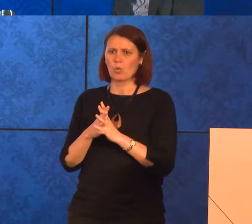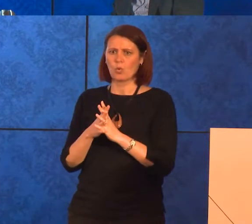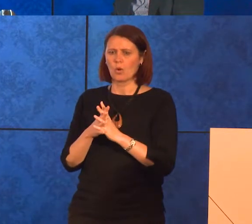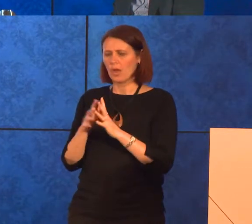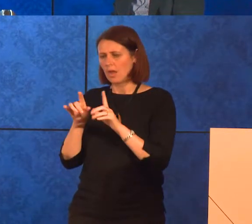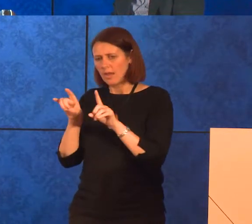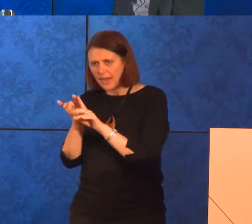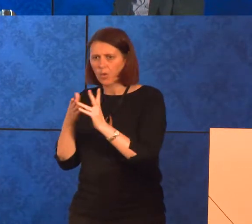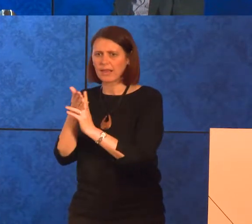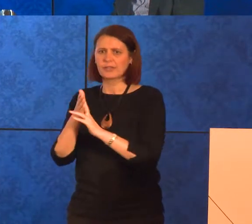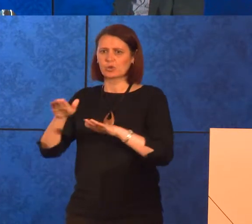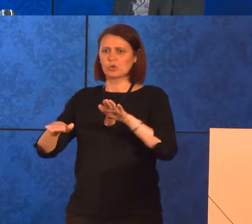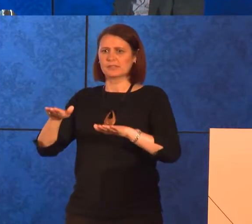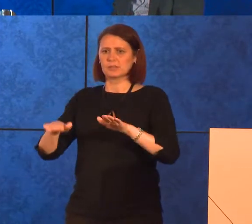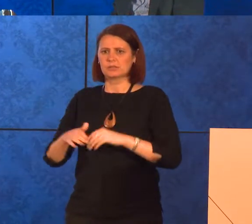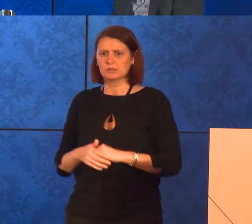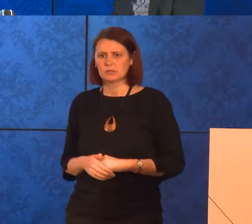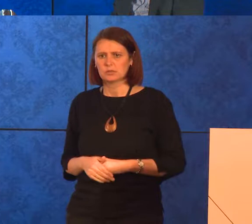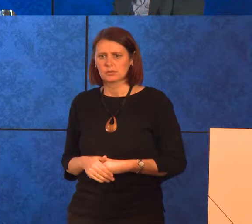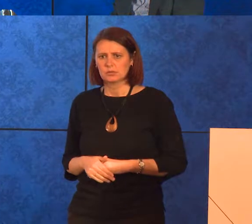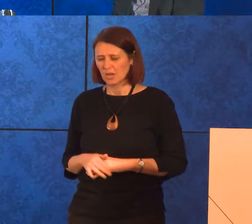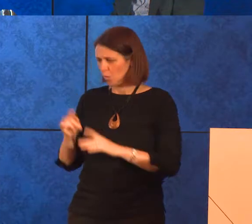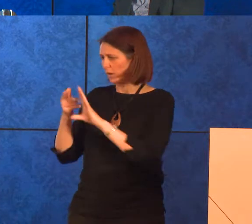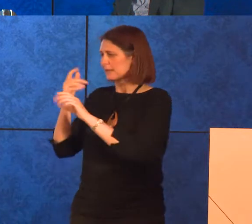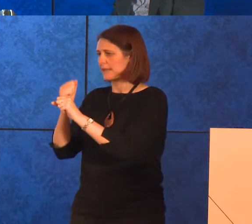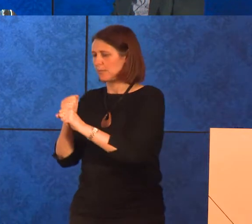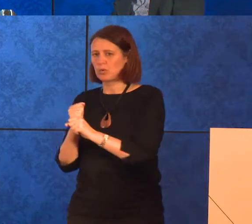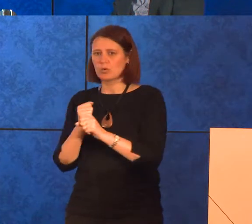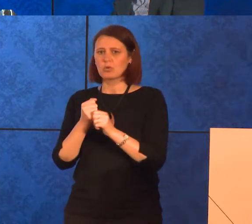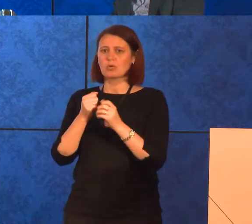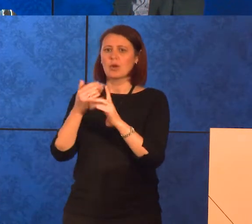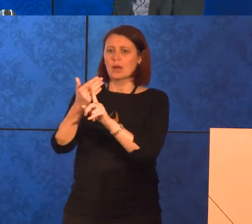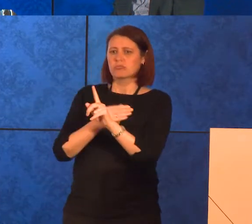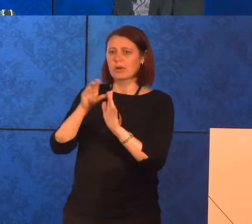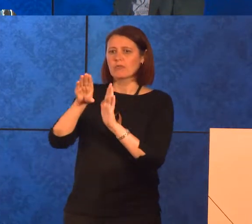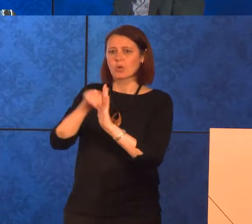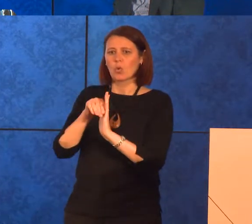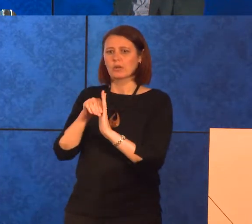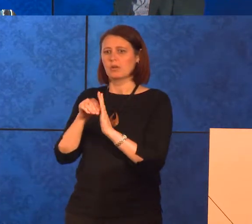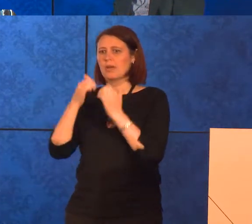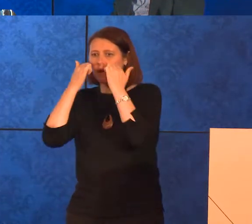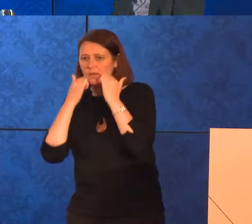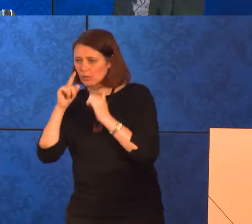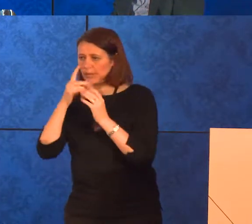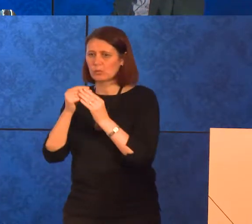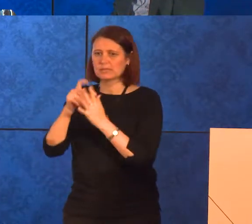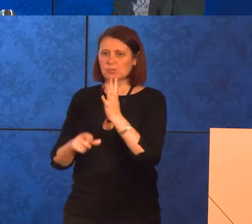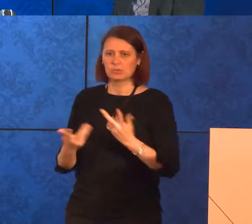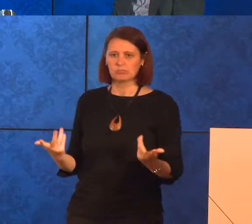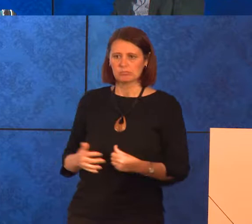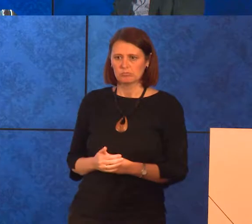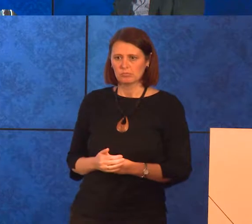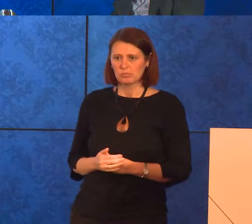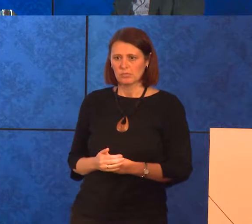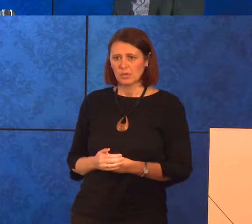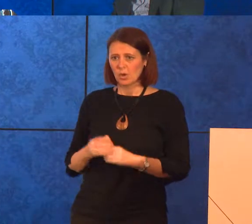to justice. And the example that I'll give will be pre-recorded evidence for people with disability. Now, without